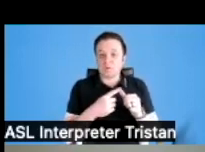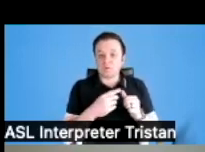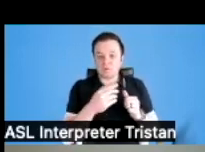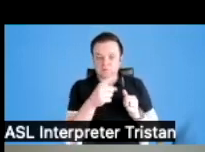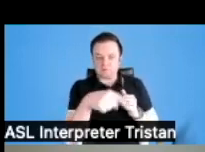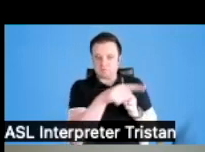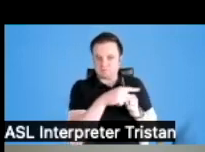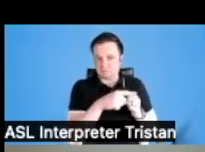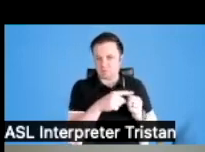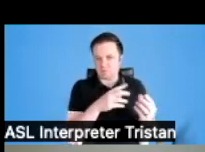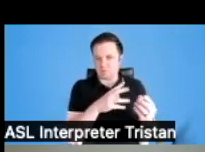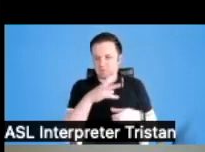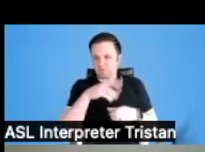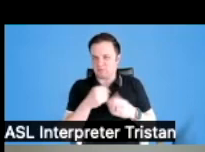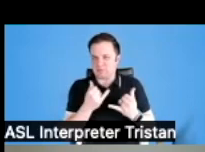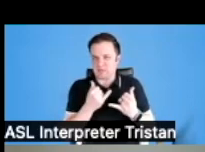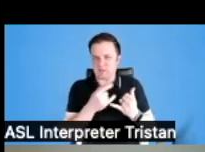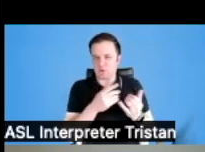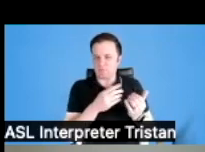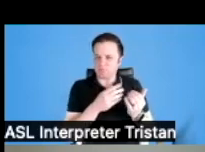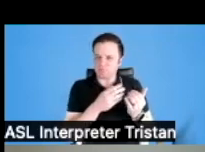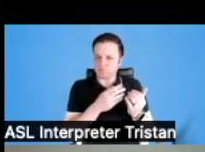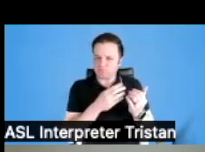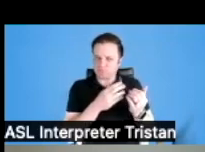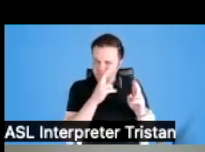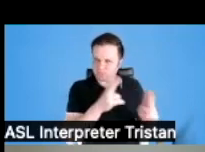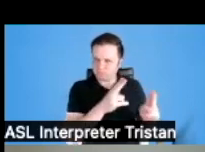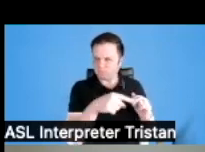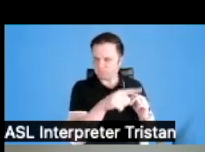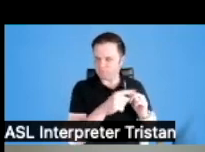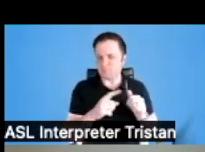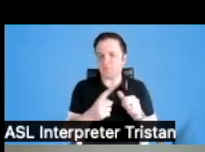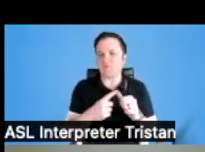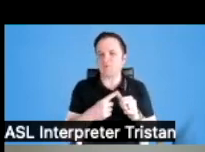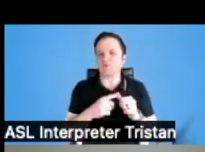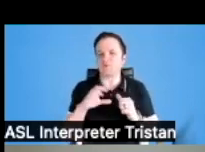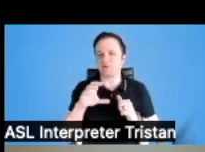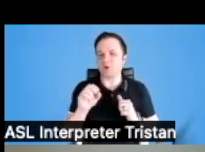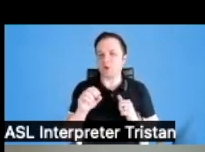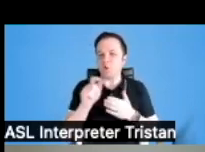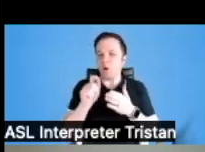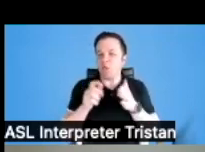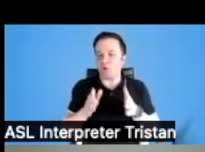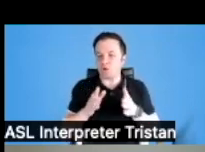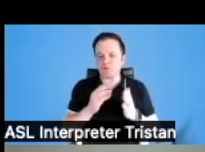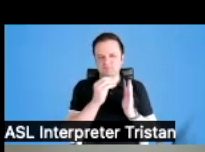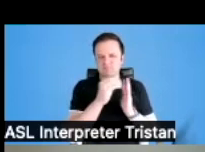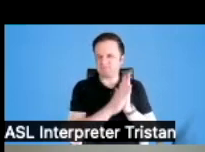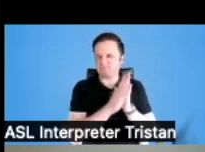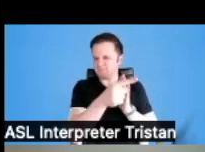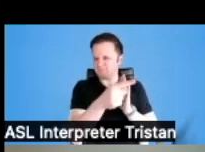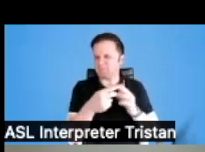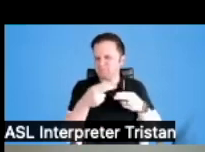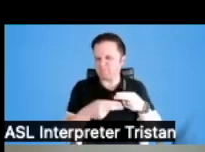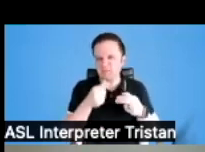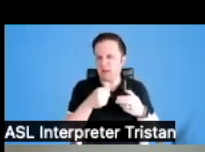contributed to what I have to say today. First are my co-authors listed here. I won't read